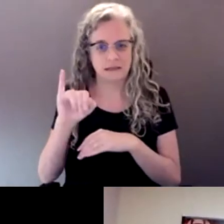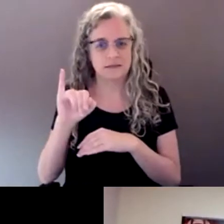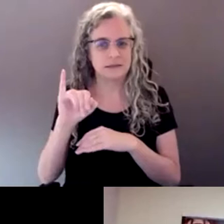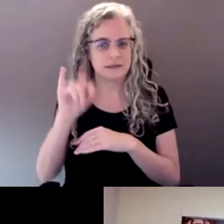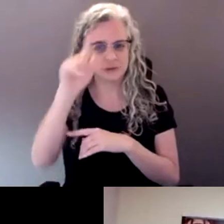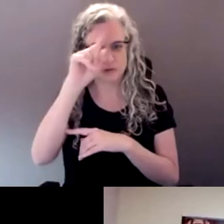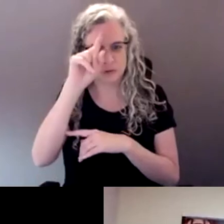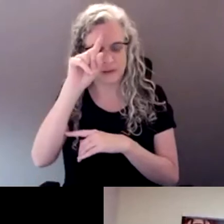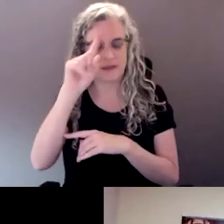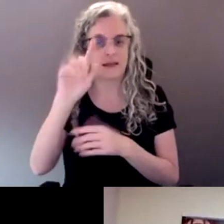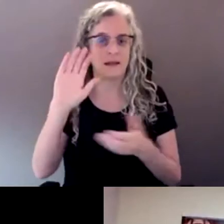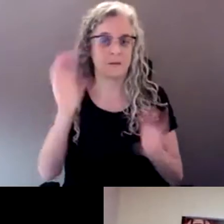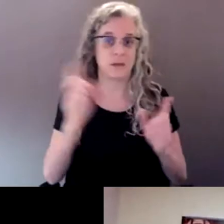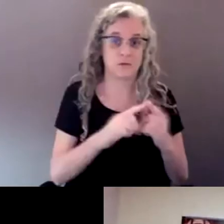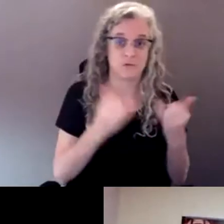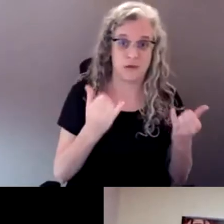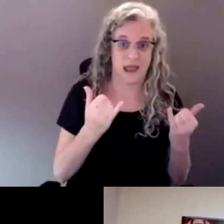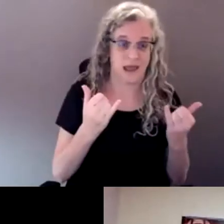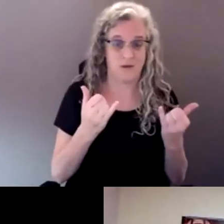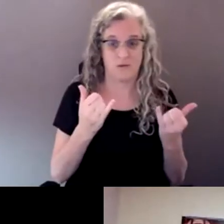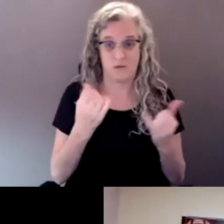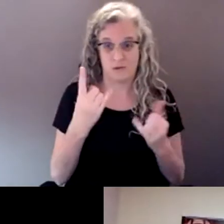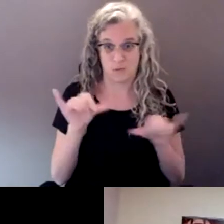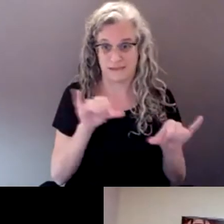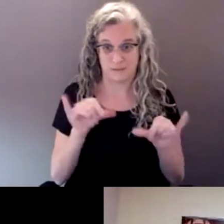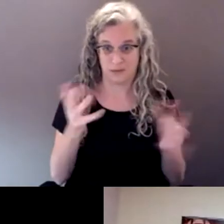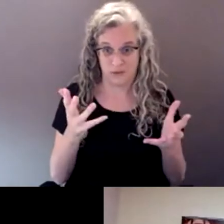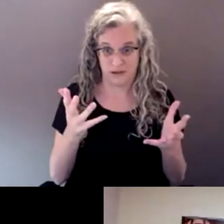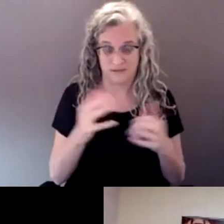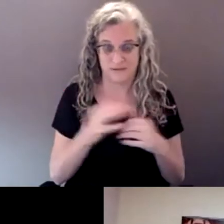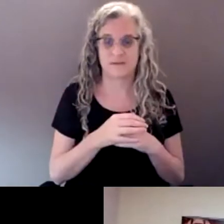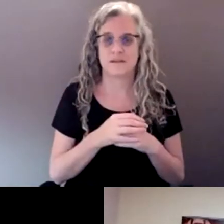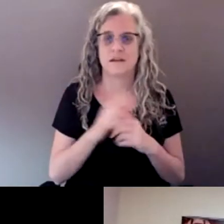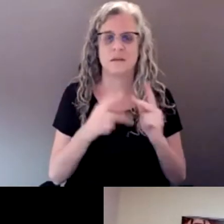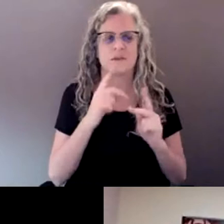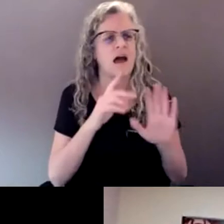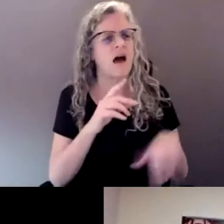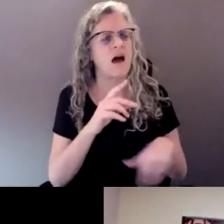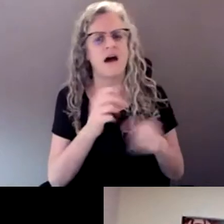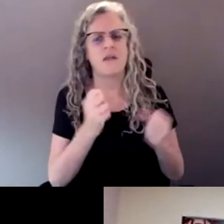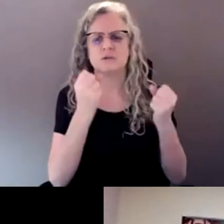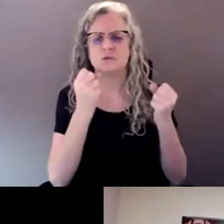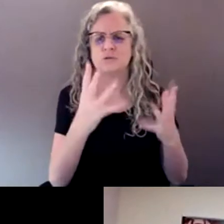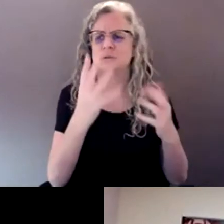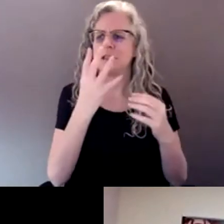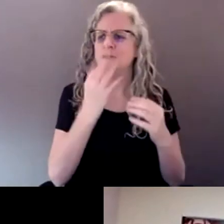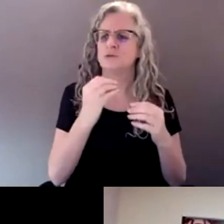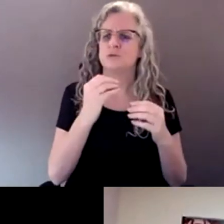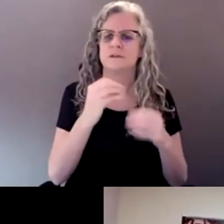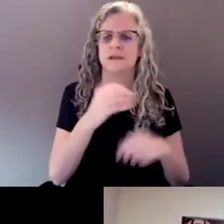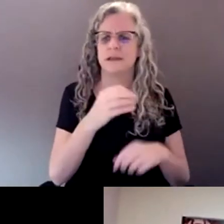Germany and the present is the argument, well, the Jews are overrepresented in positions of privilege. That was also the Nazis'